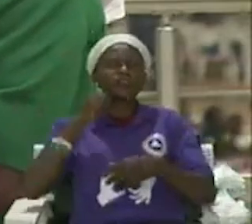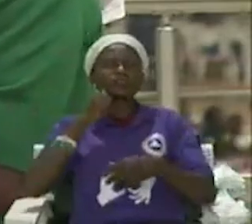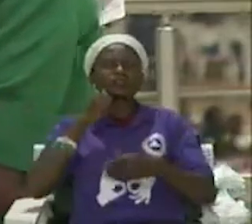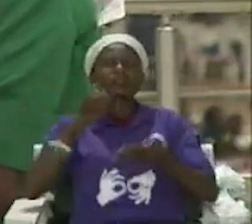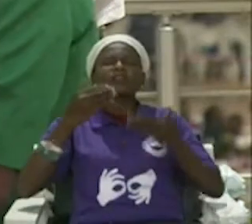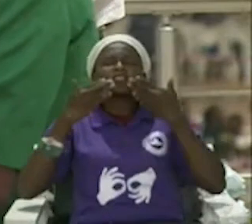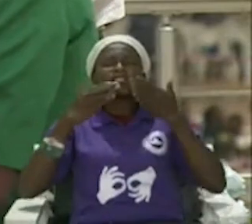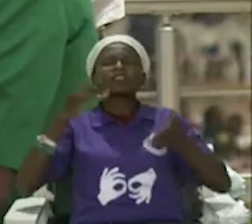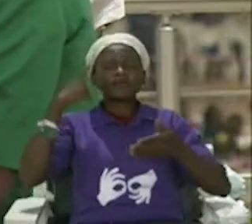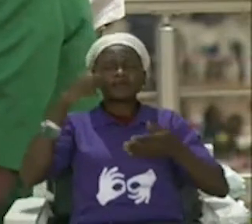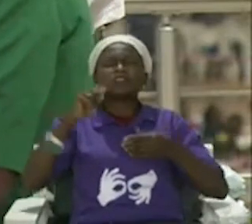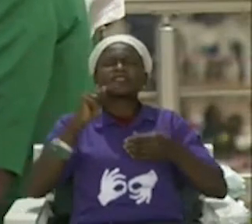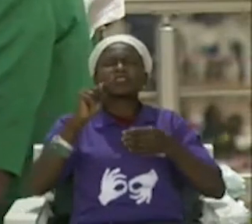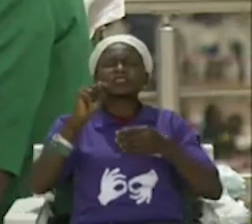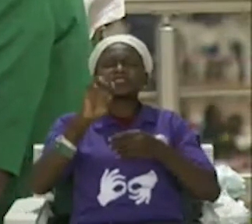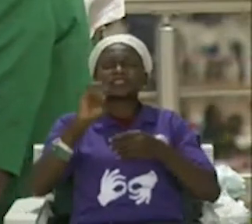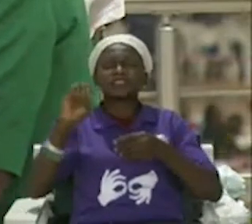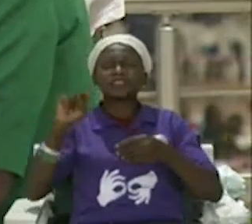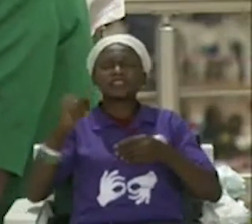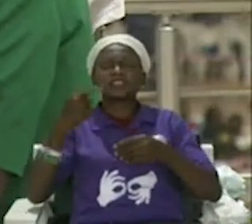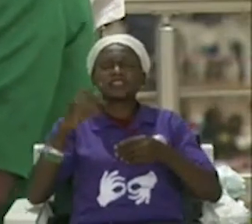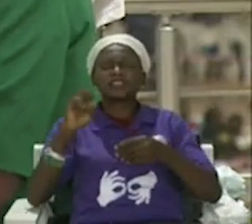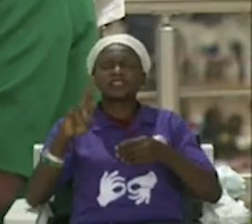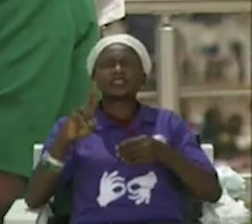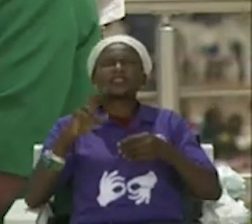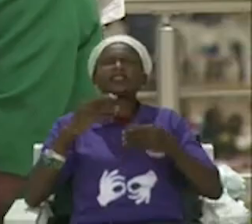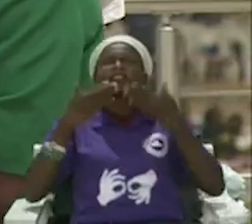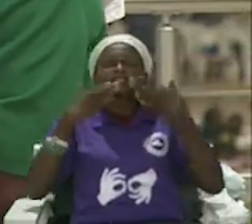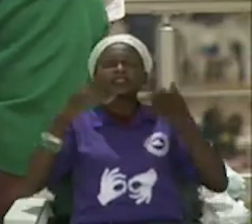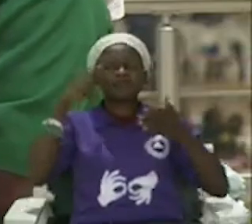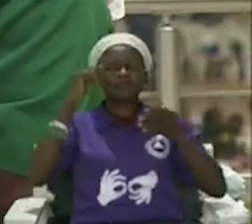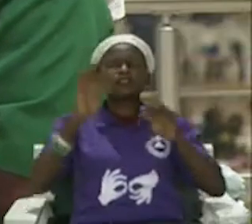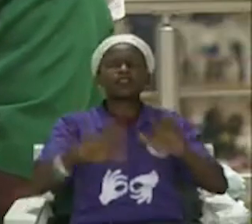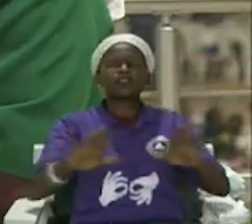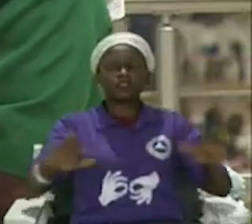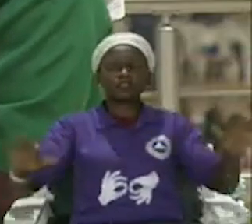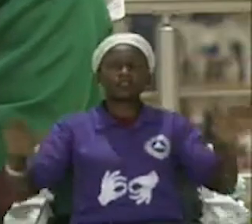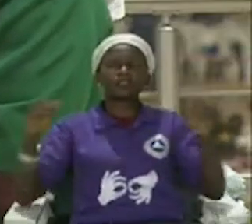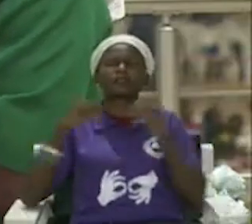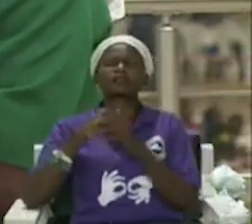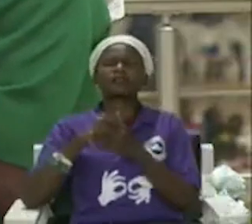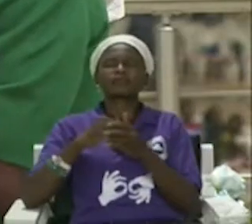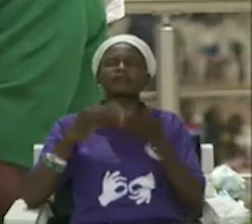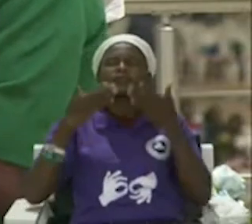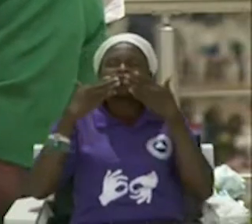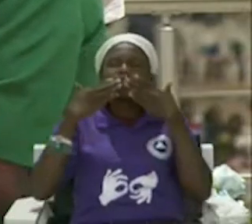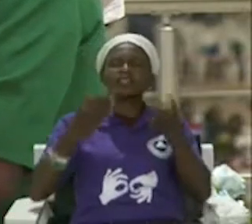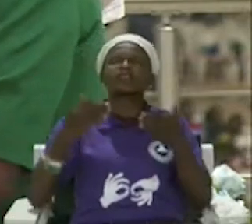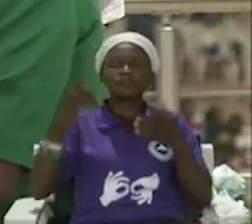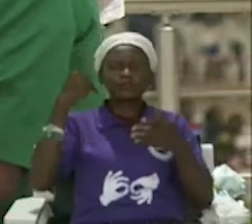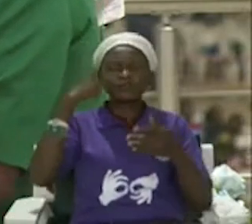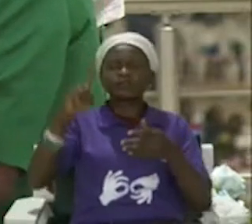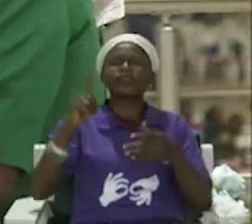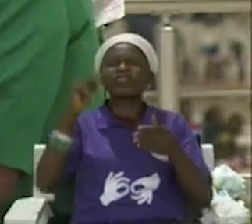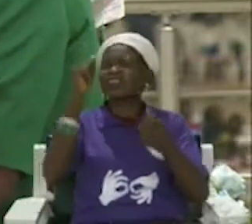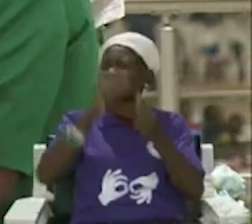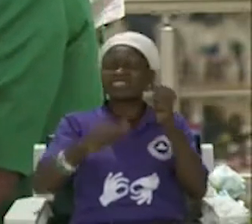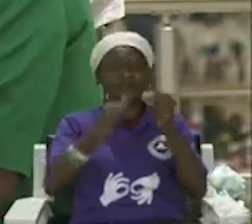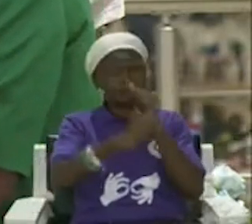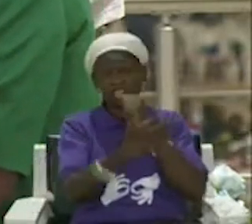Thank you for the teenagers. Thank you for the children. Thank you for